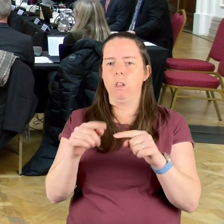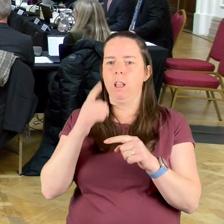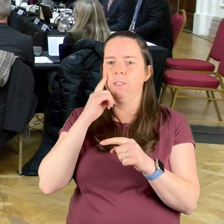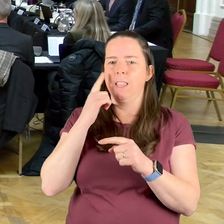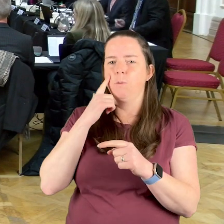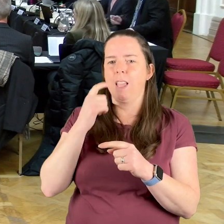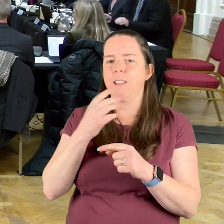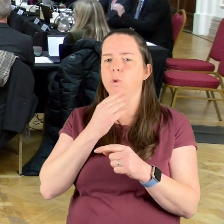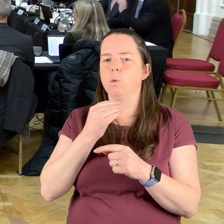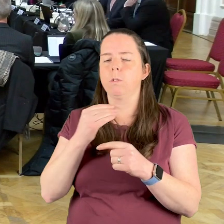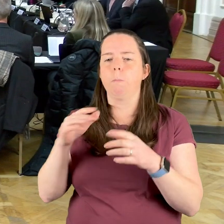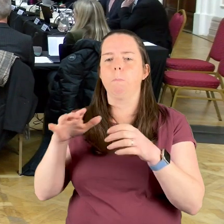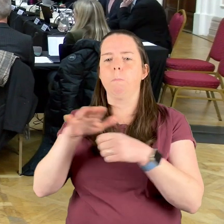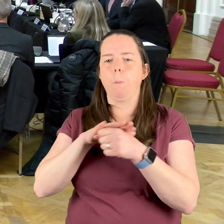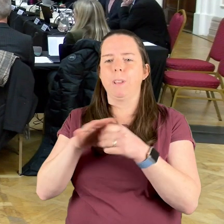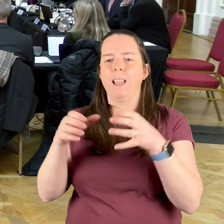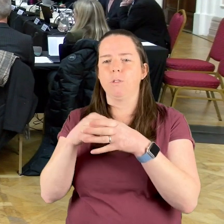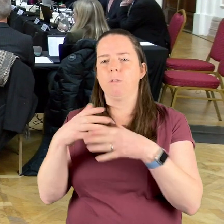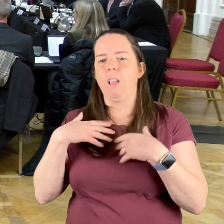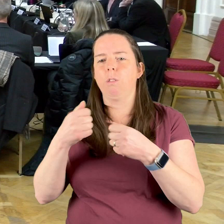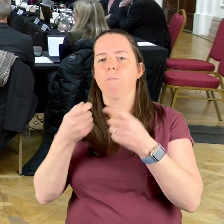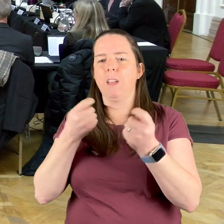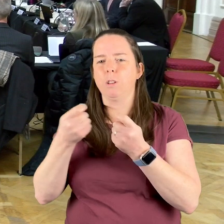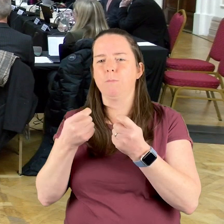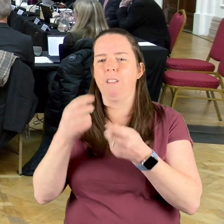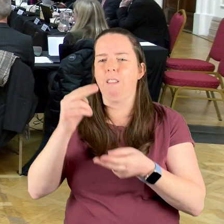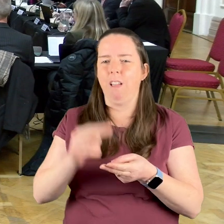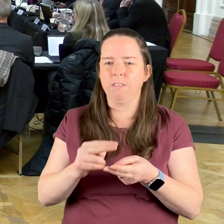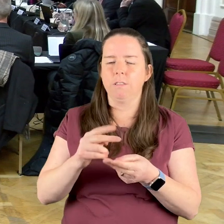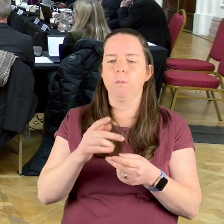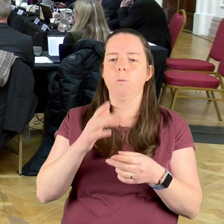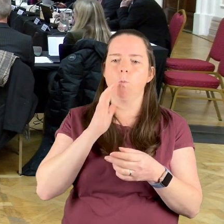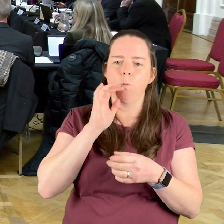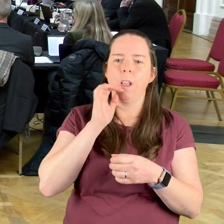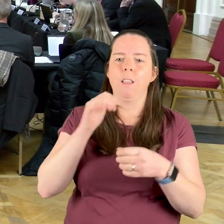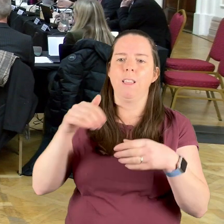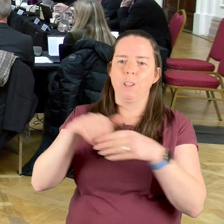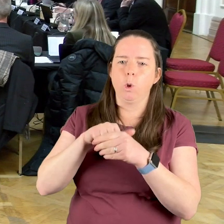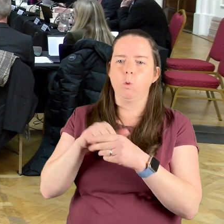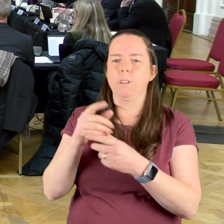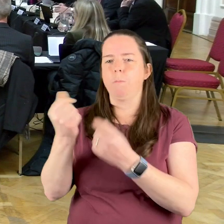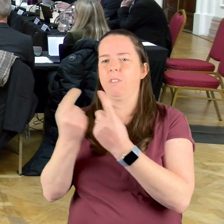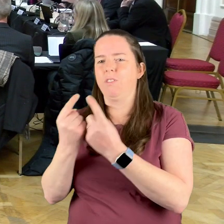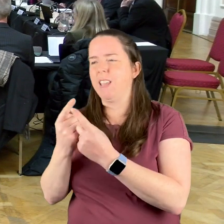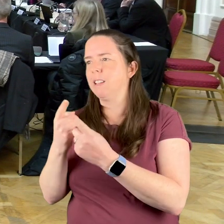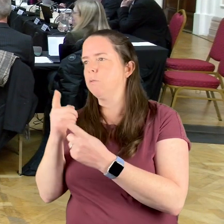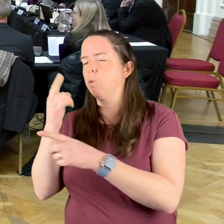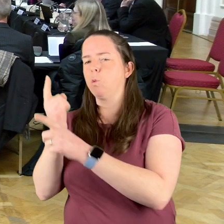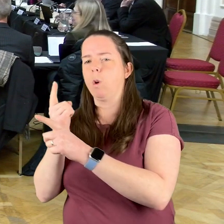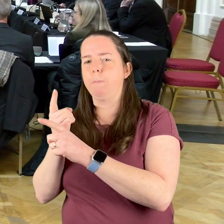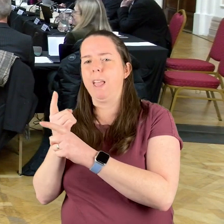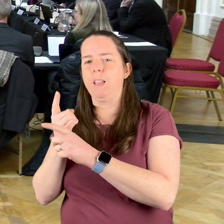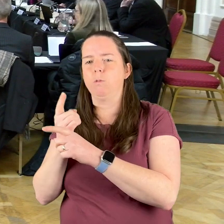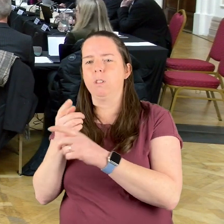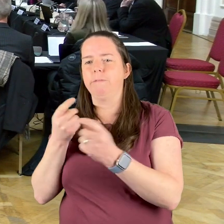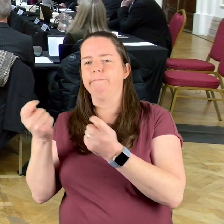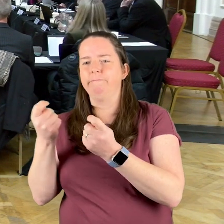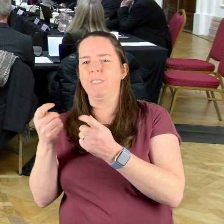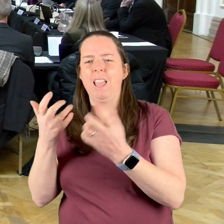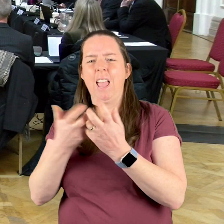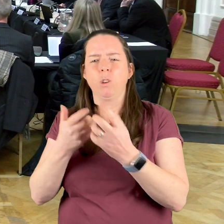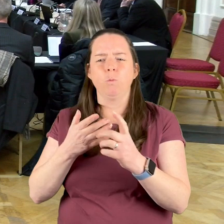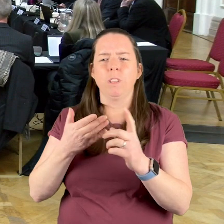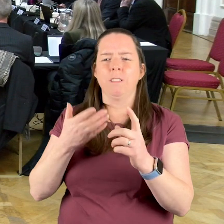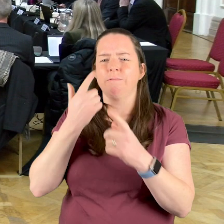to the board, I think we can use population health management lens, which will include some of the things you are saying in terms of dealing with how do we look